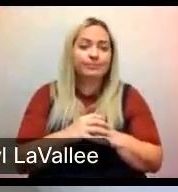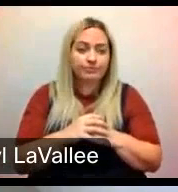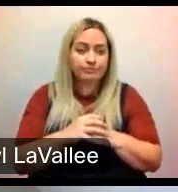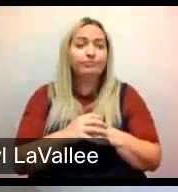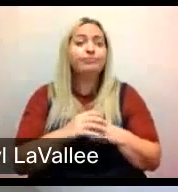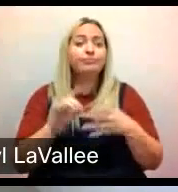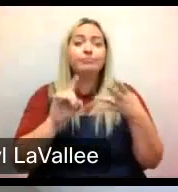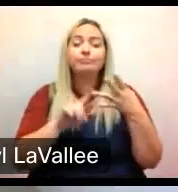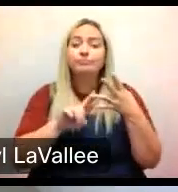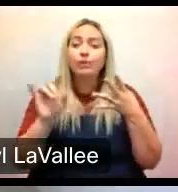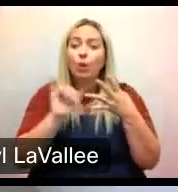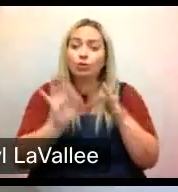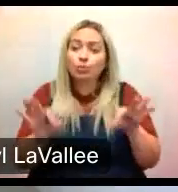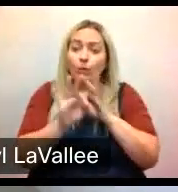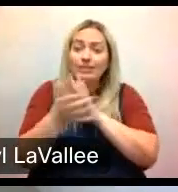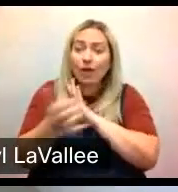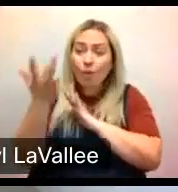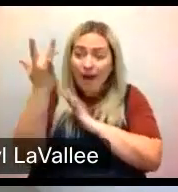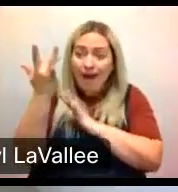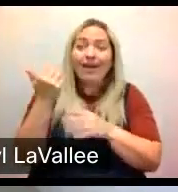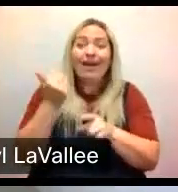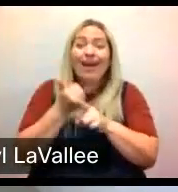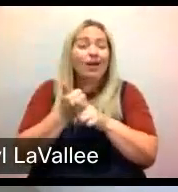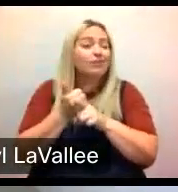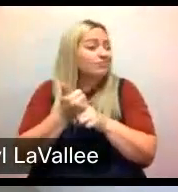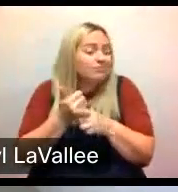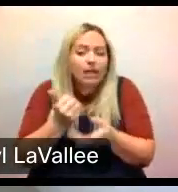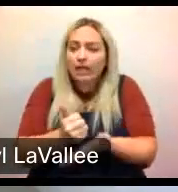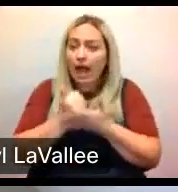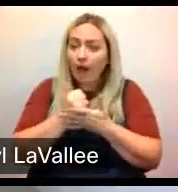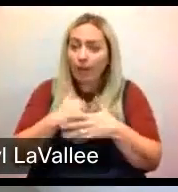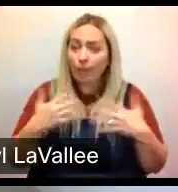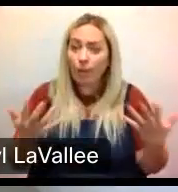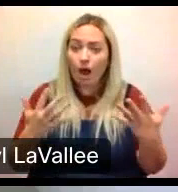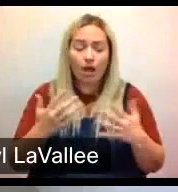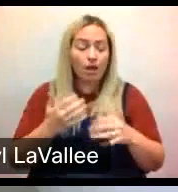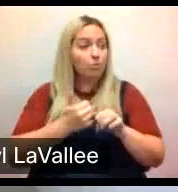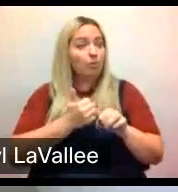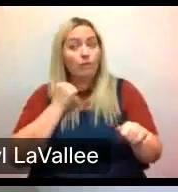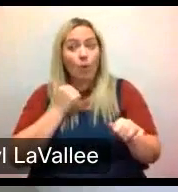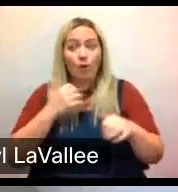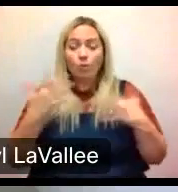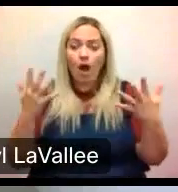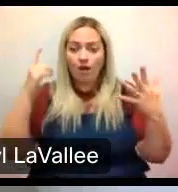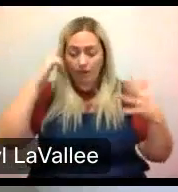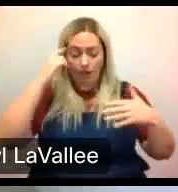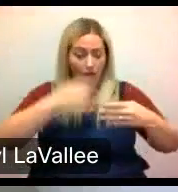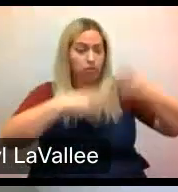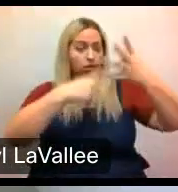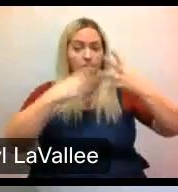Summarizing is also an important skill because it can help us it can prevent us from getting lost in the minor